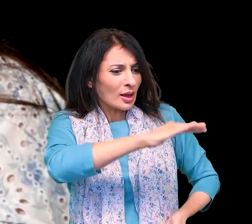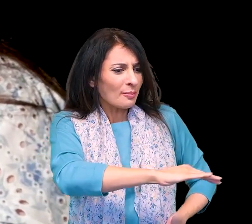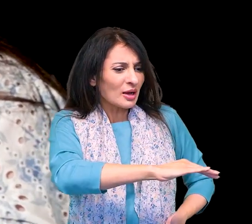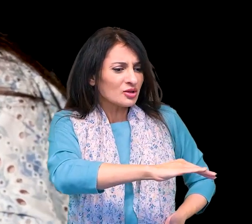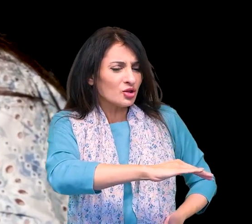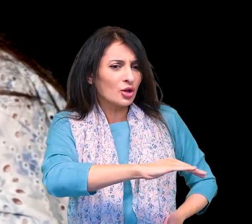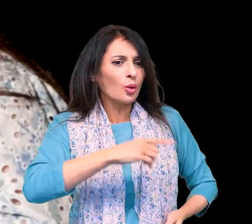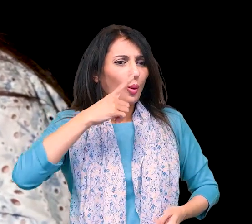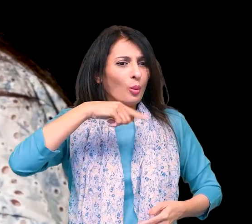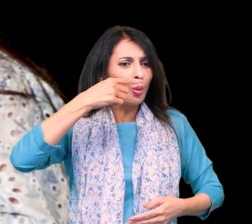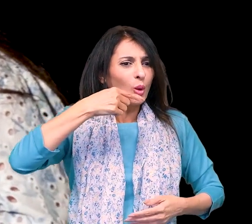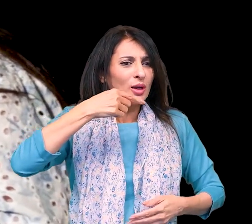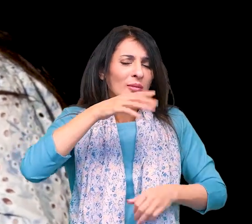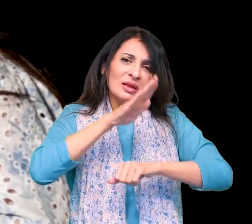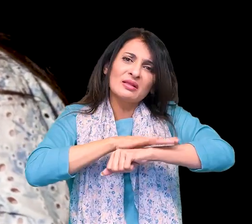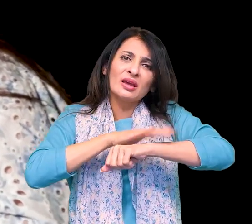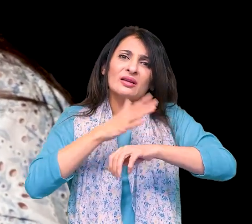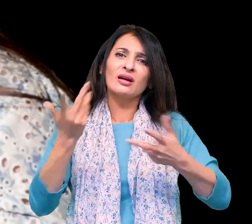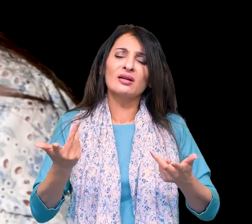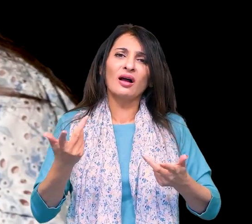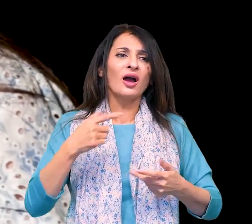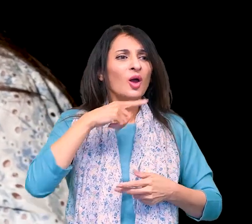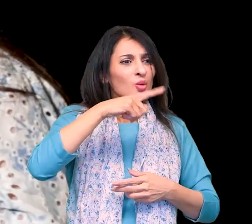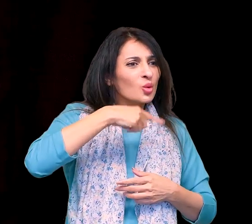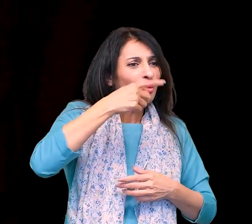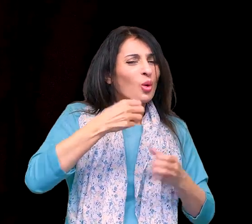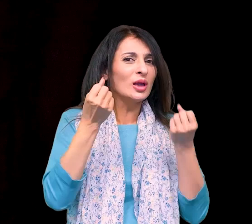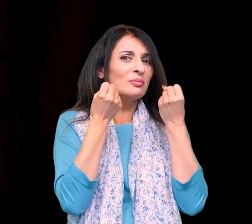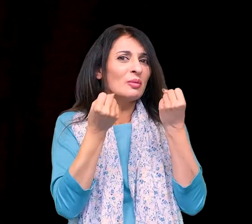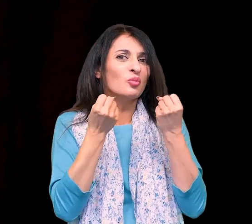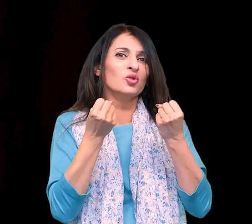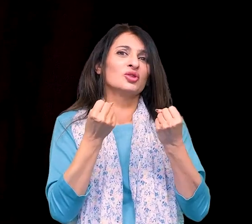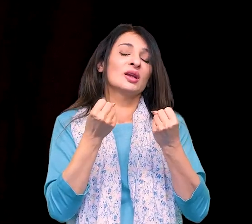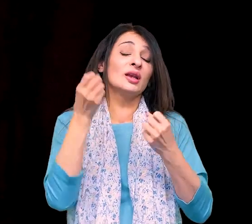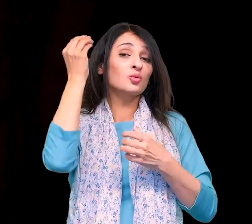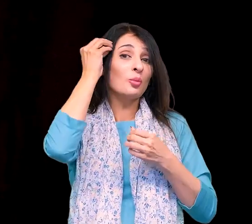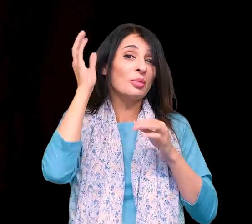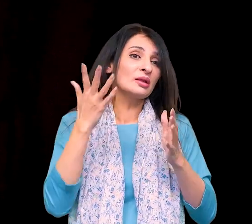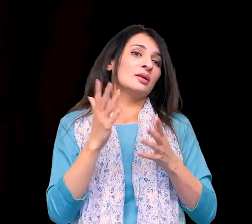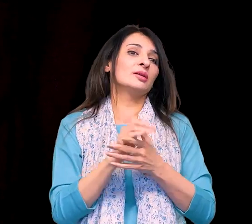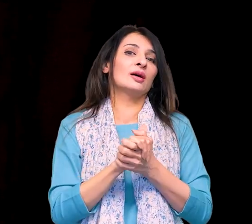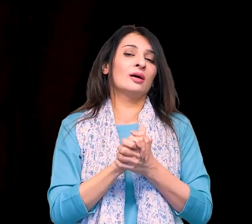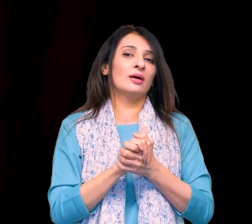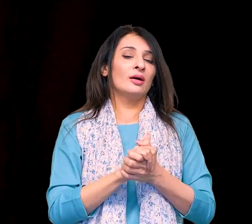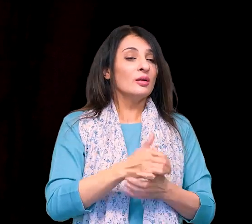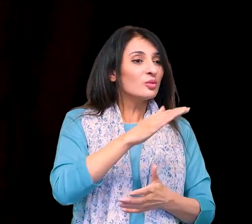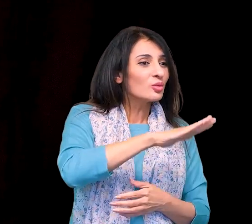with therapy, her son was able to start talking. So that's a story that I always